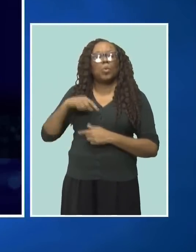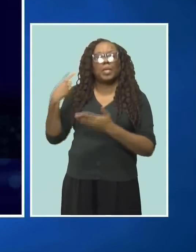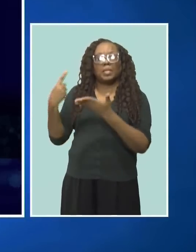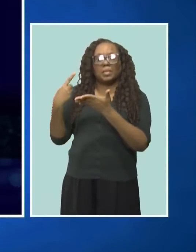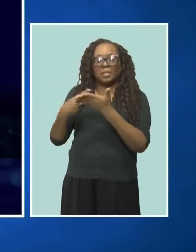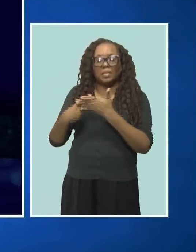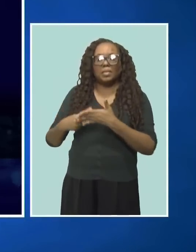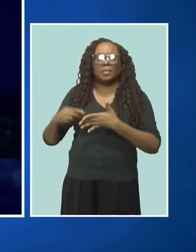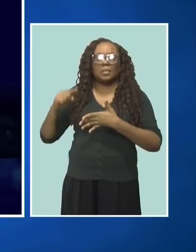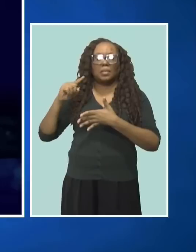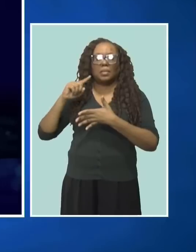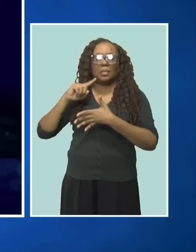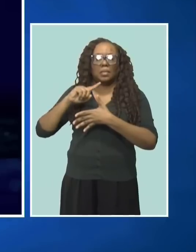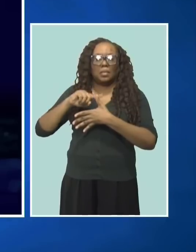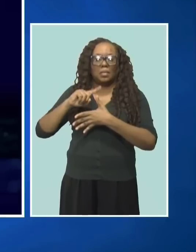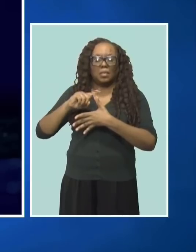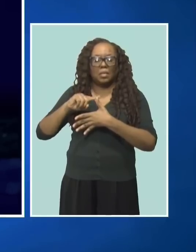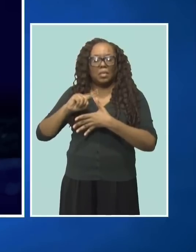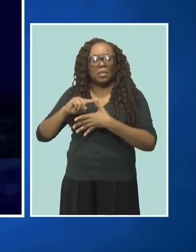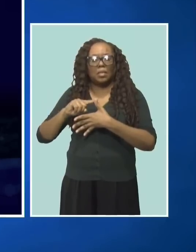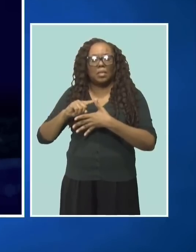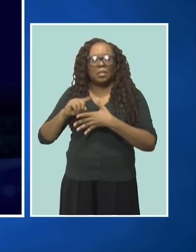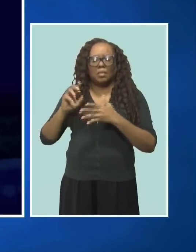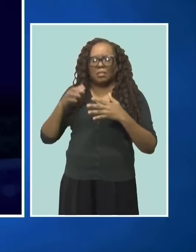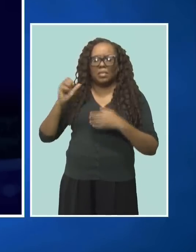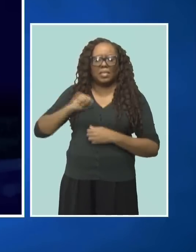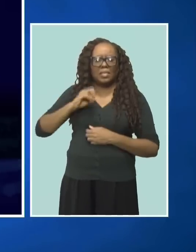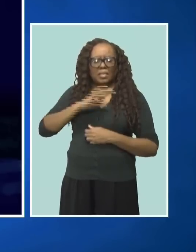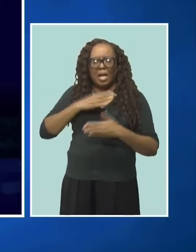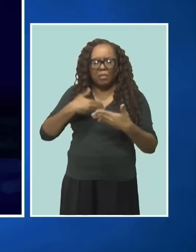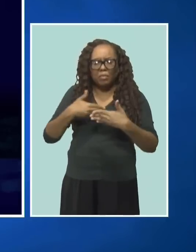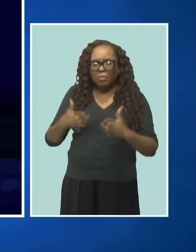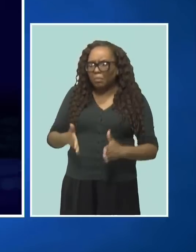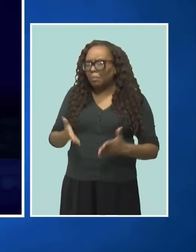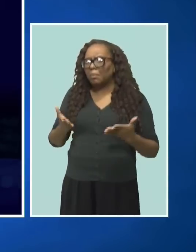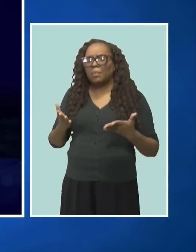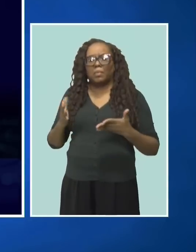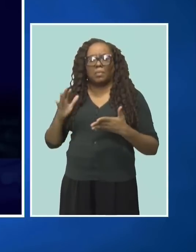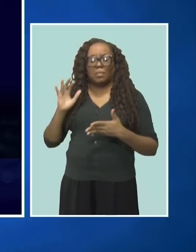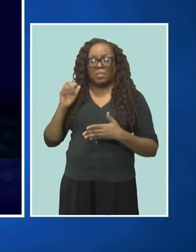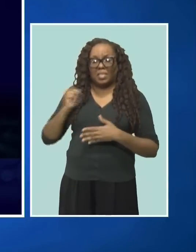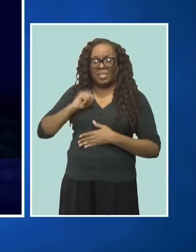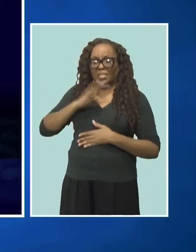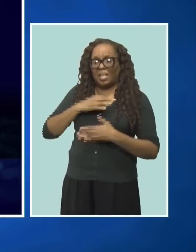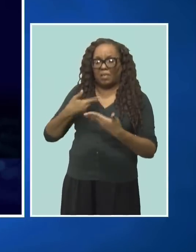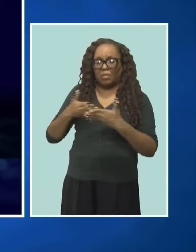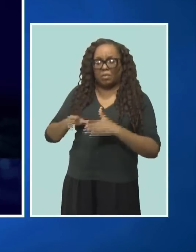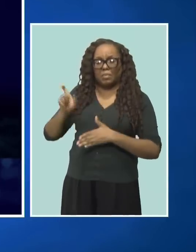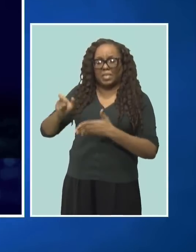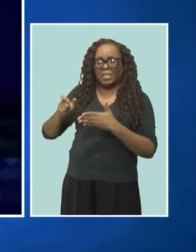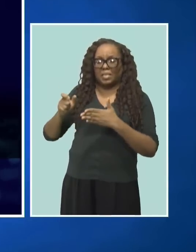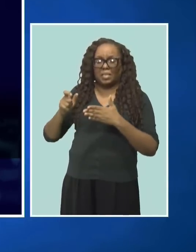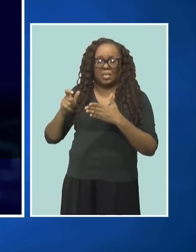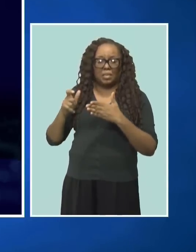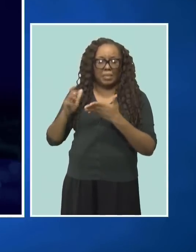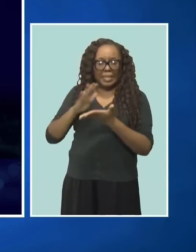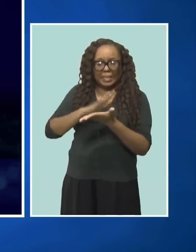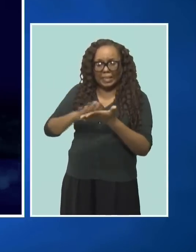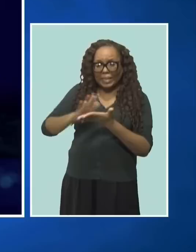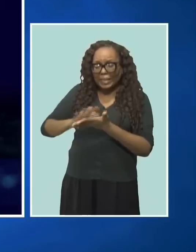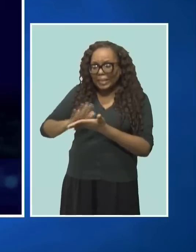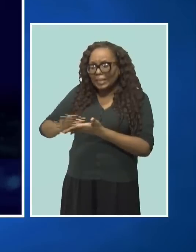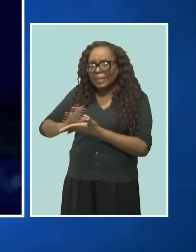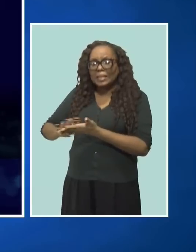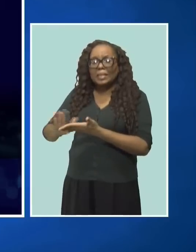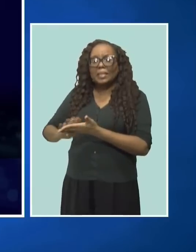the cat infestation in staff room, and we agreed that could be fixed with the inclusion